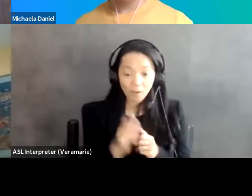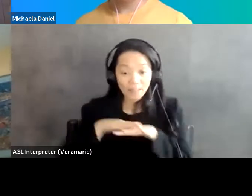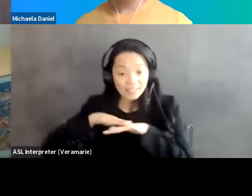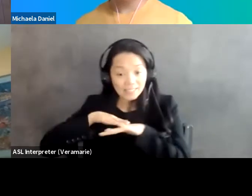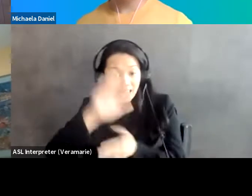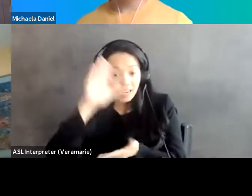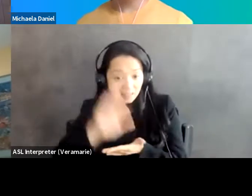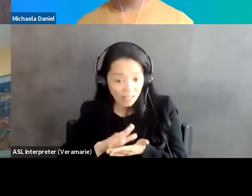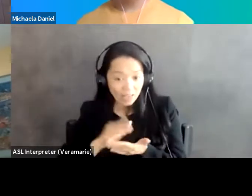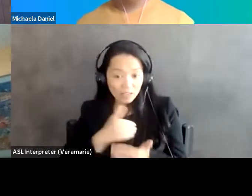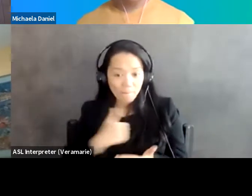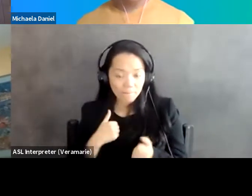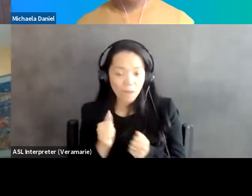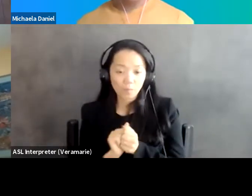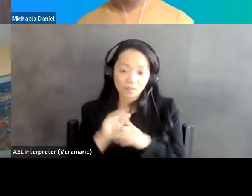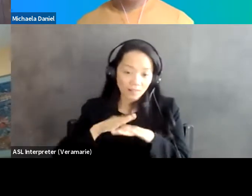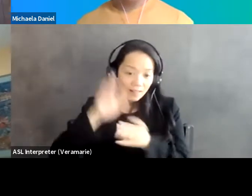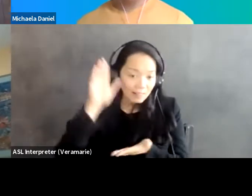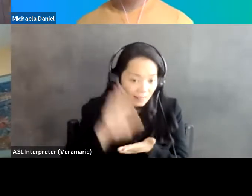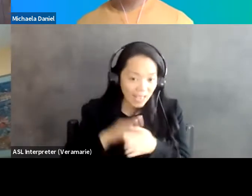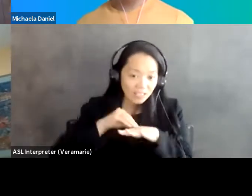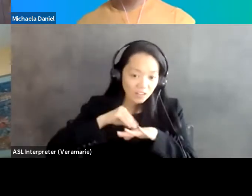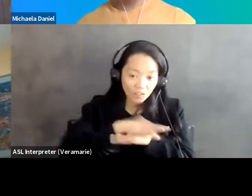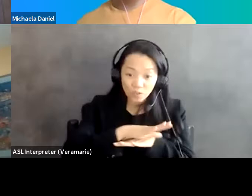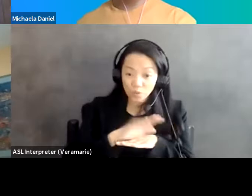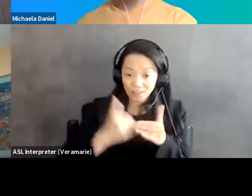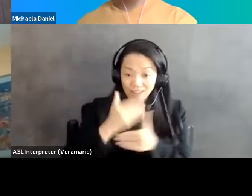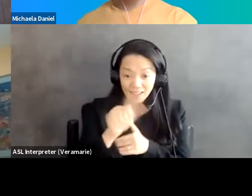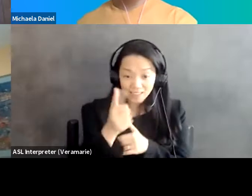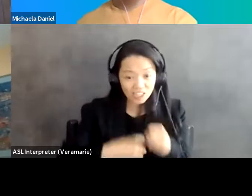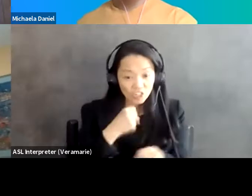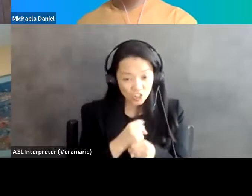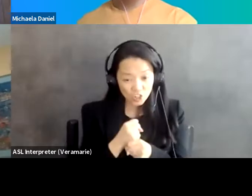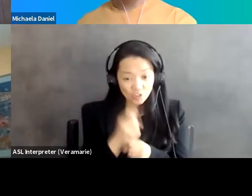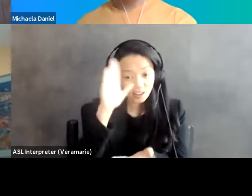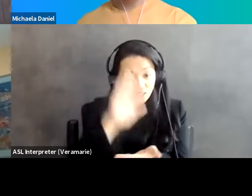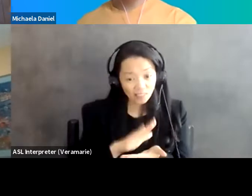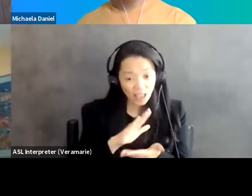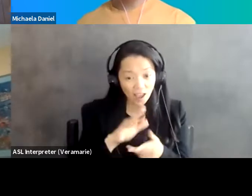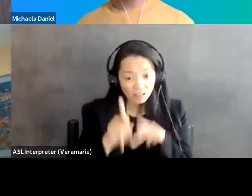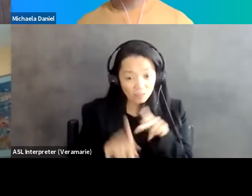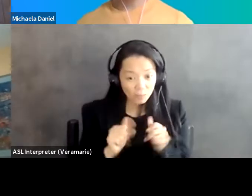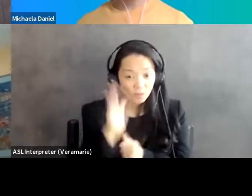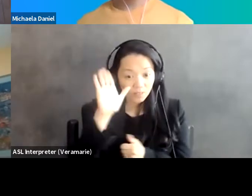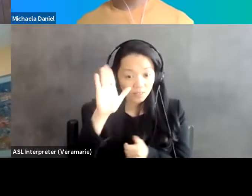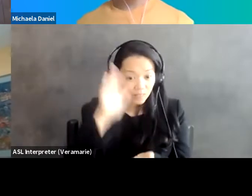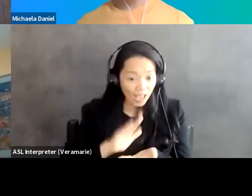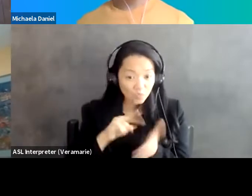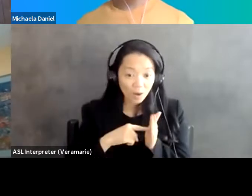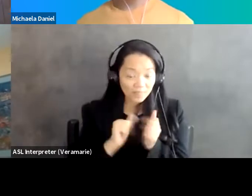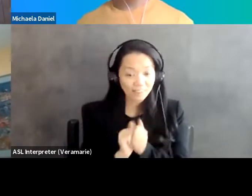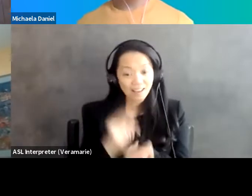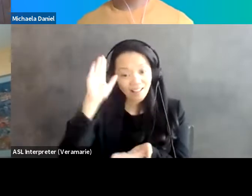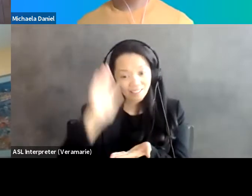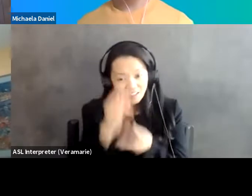meaning less influence on what Congress does in the next 10 years. It means that, you know, we won't have